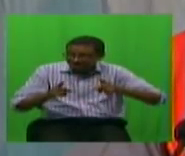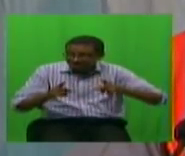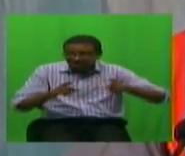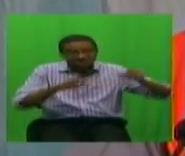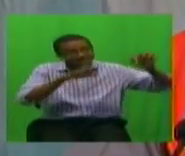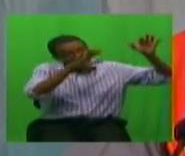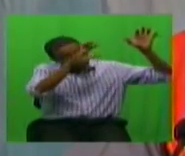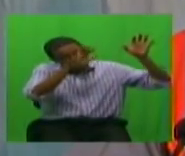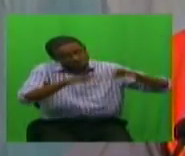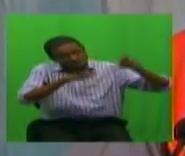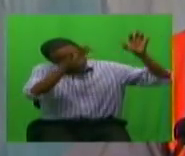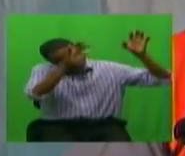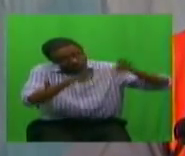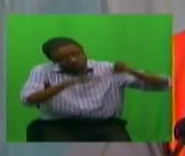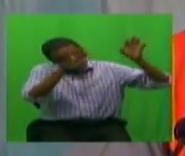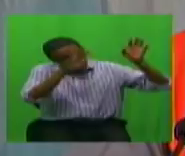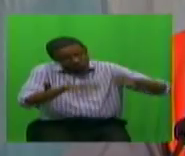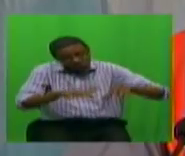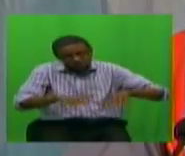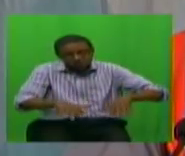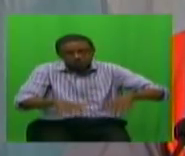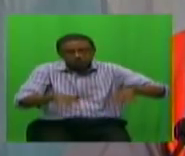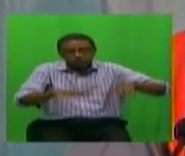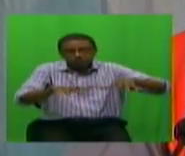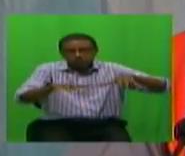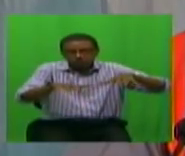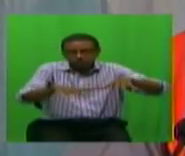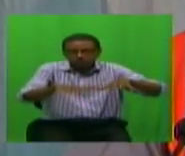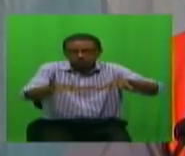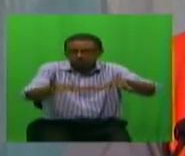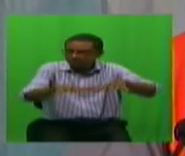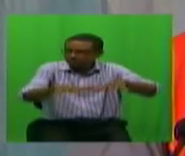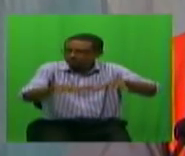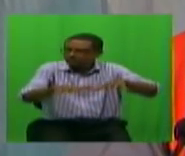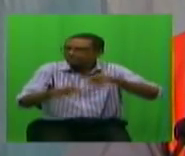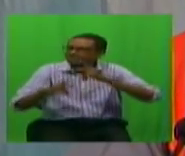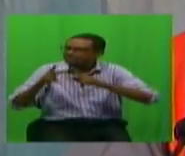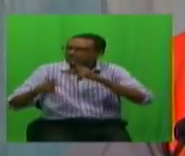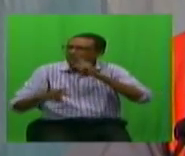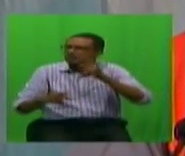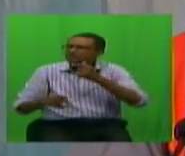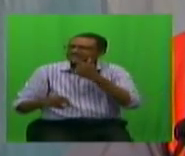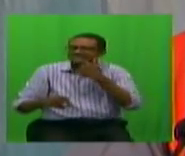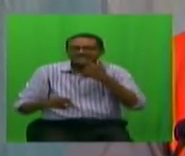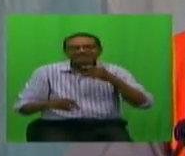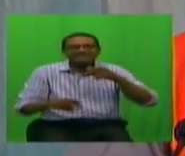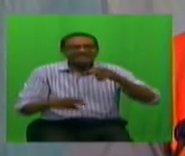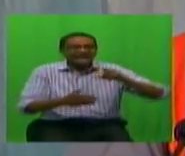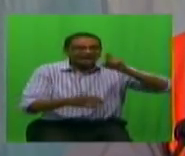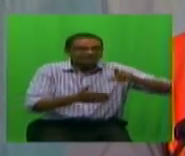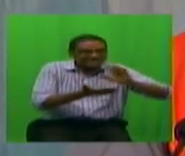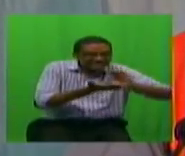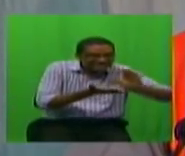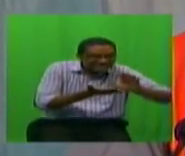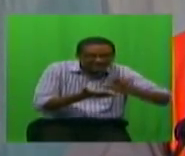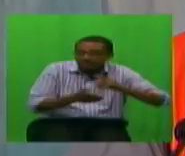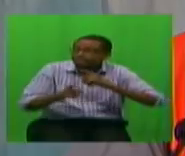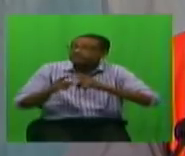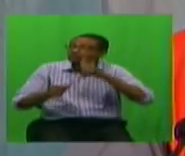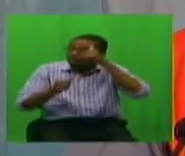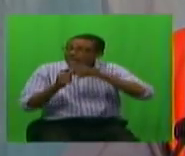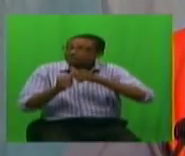always tie flooding to water courses cleaning. Flooding has to do with capacity of water and the volume of